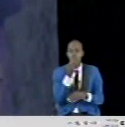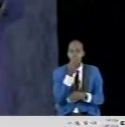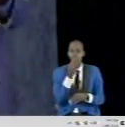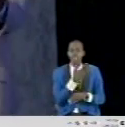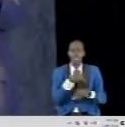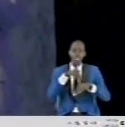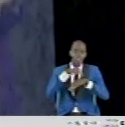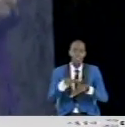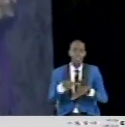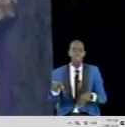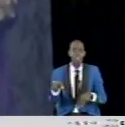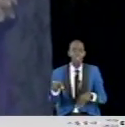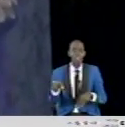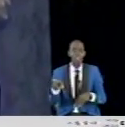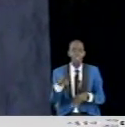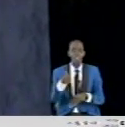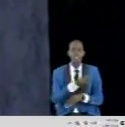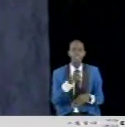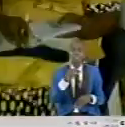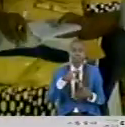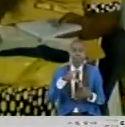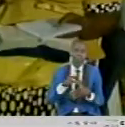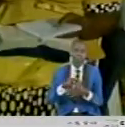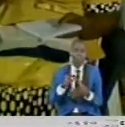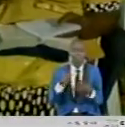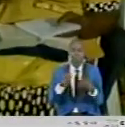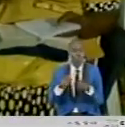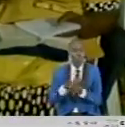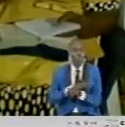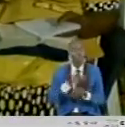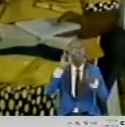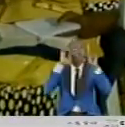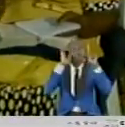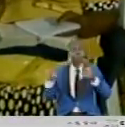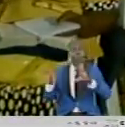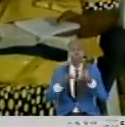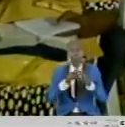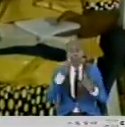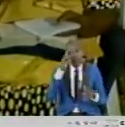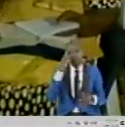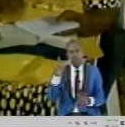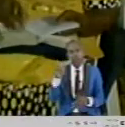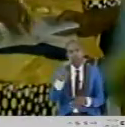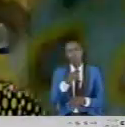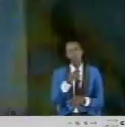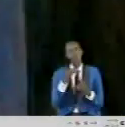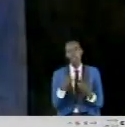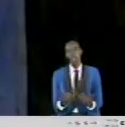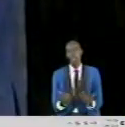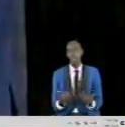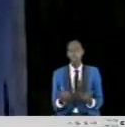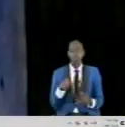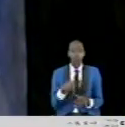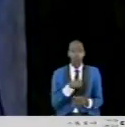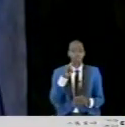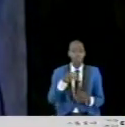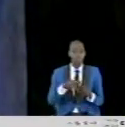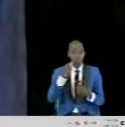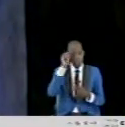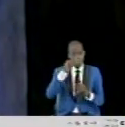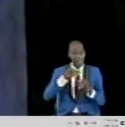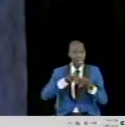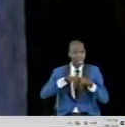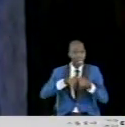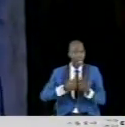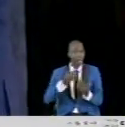to the fool he will do it for you now we need to understand how God has not done it